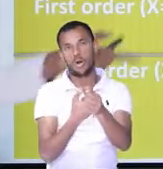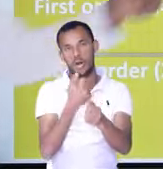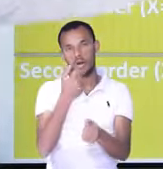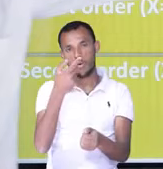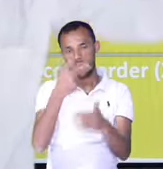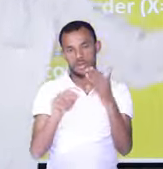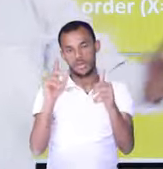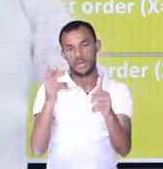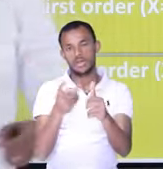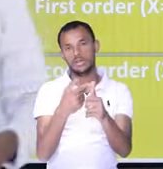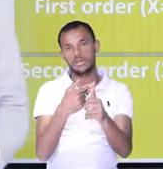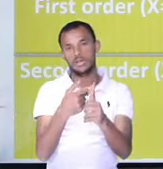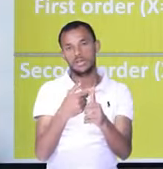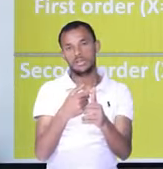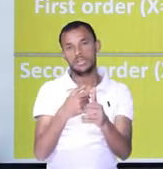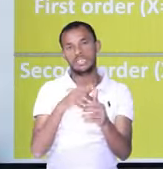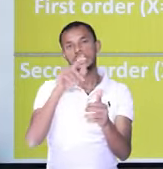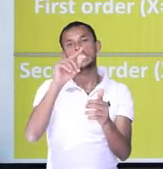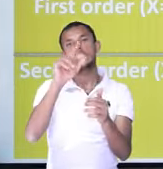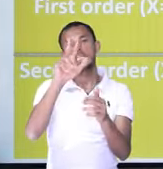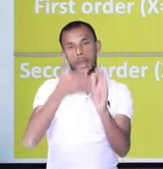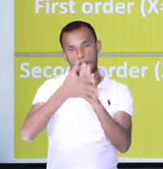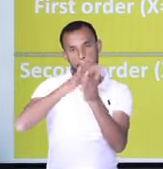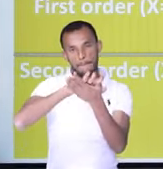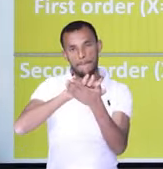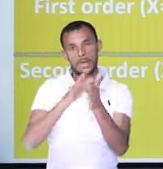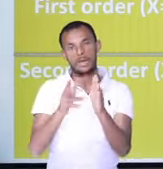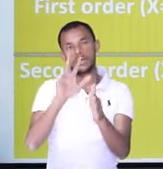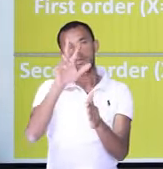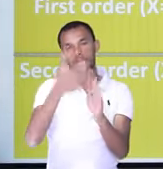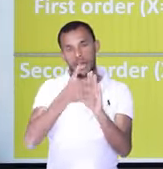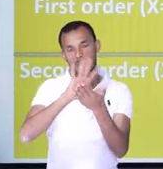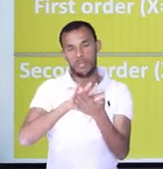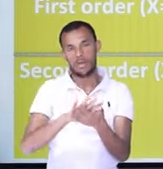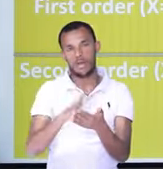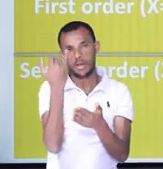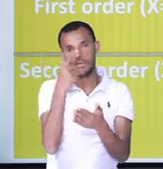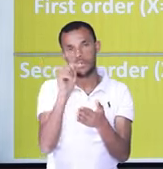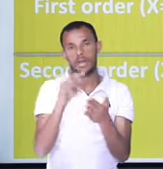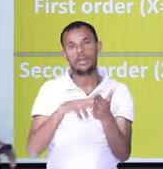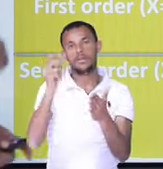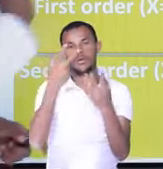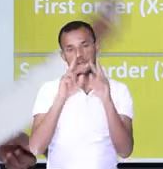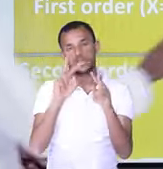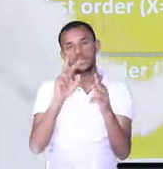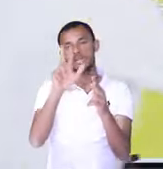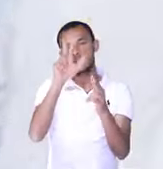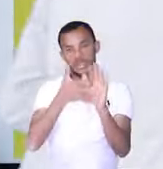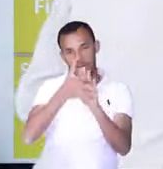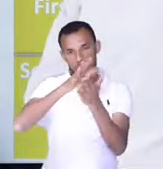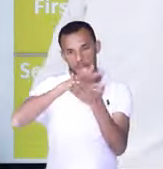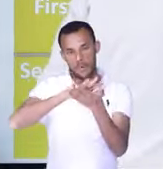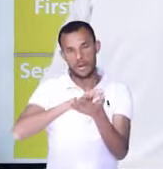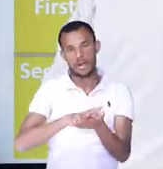What about the initial concentration is tripled? The initial concentration is tripled. If the initial concentration is